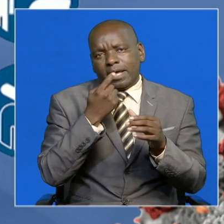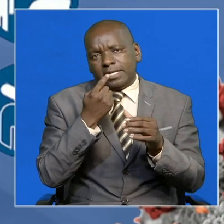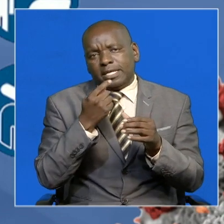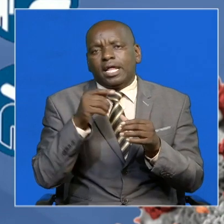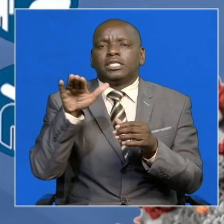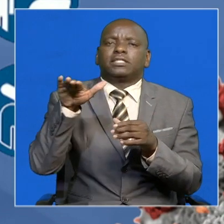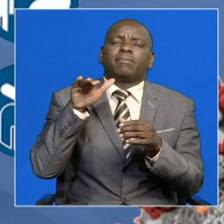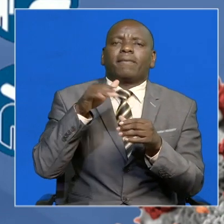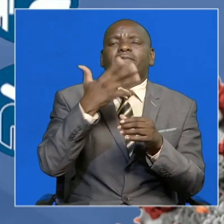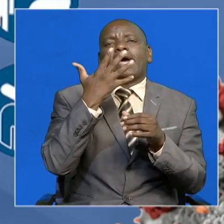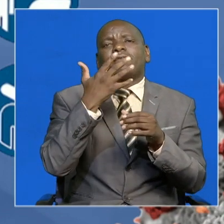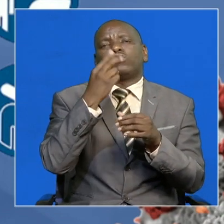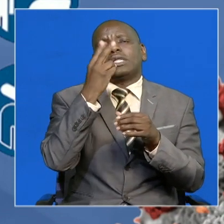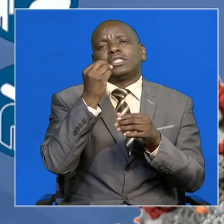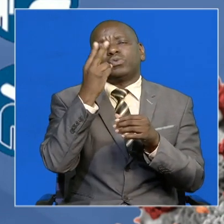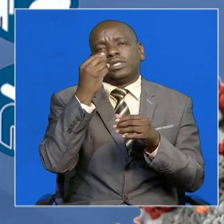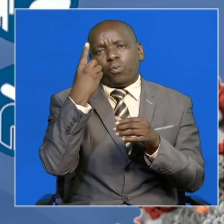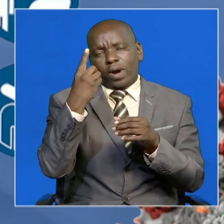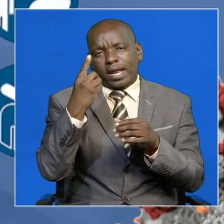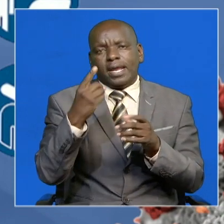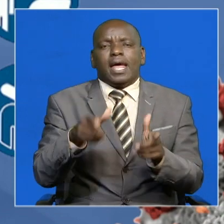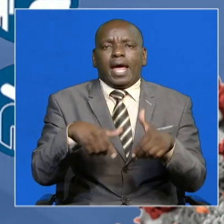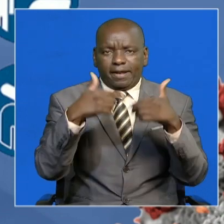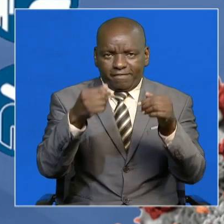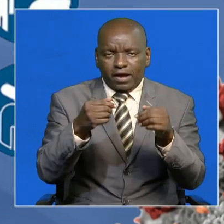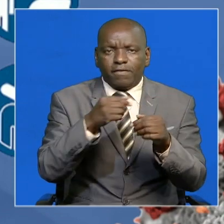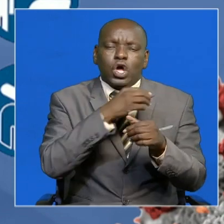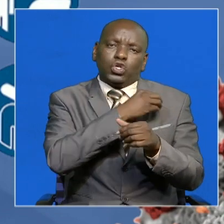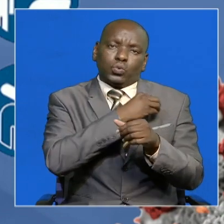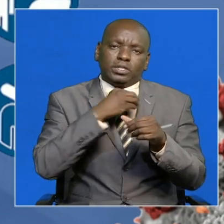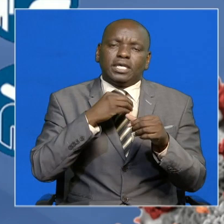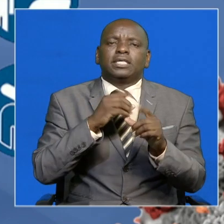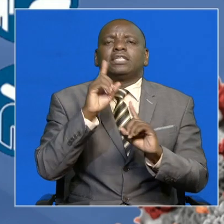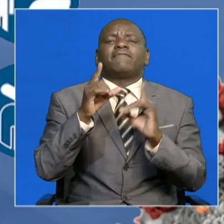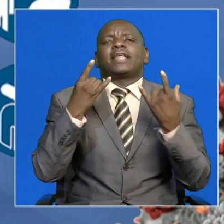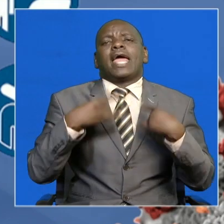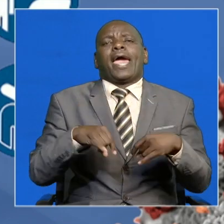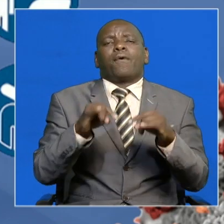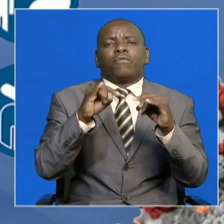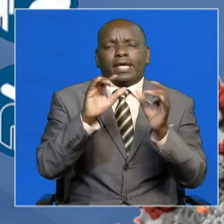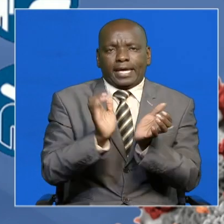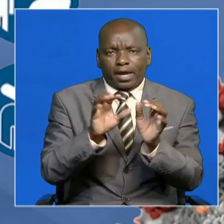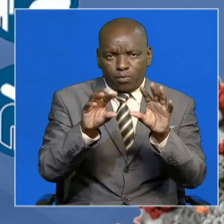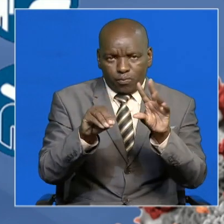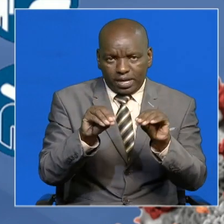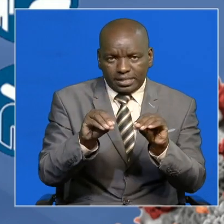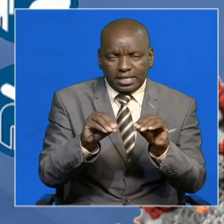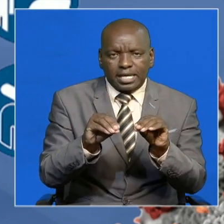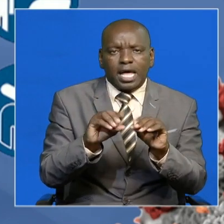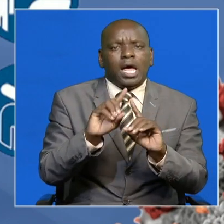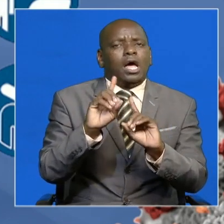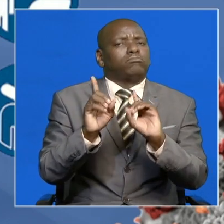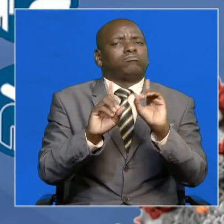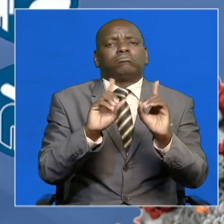its Circular 5 of 2021, advised medical doctors and other healthcare workers against the unethical use